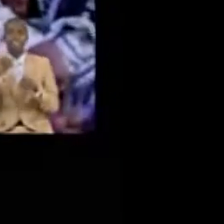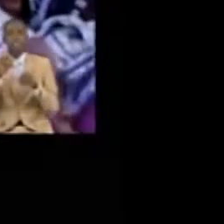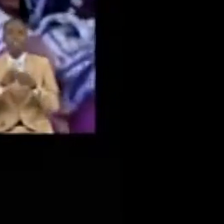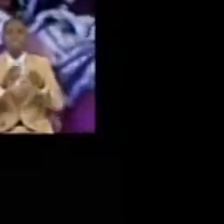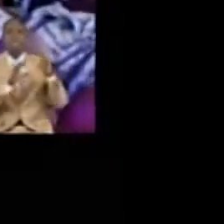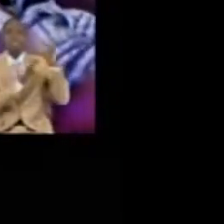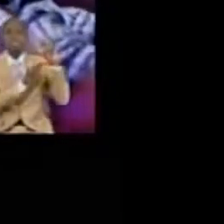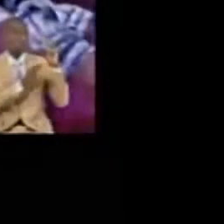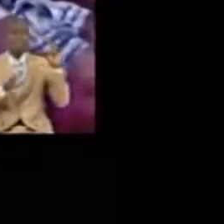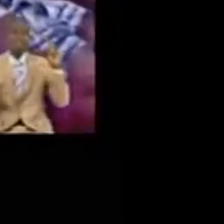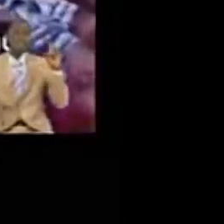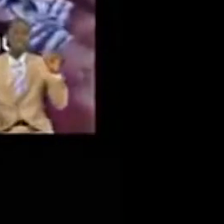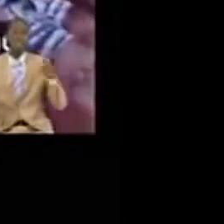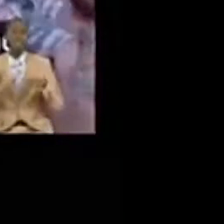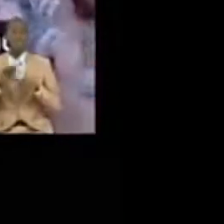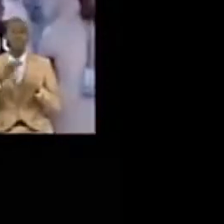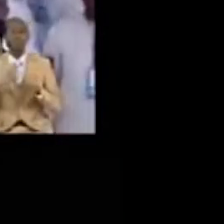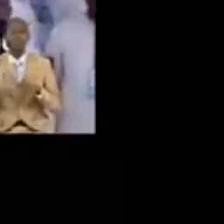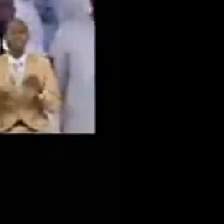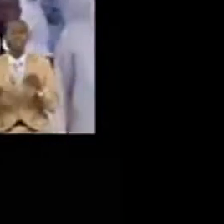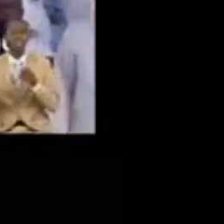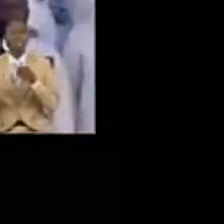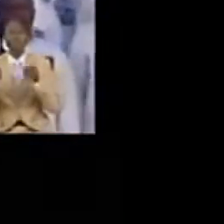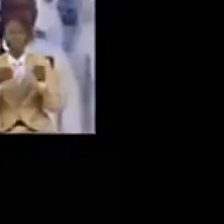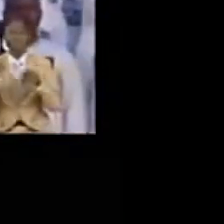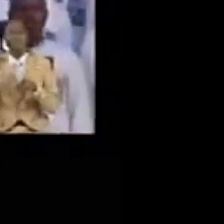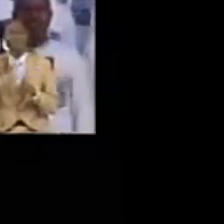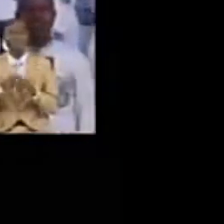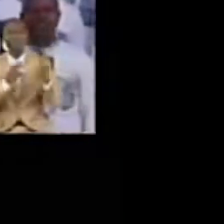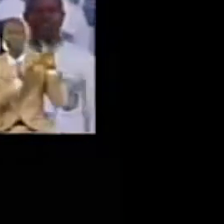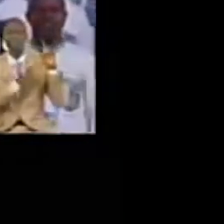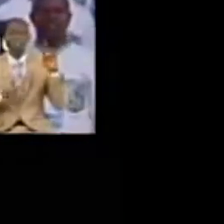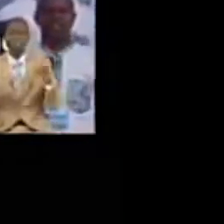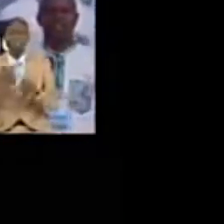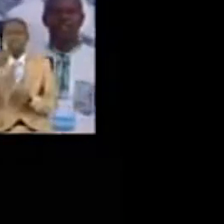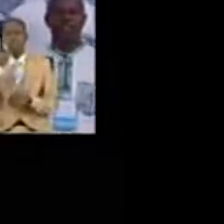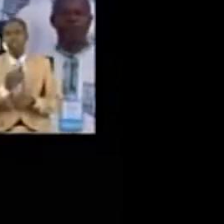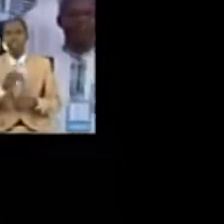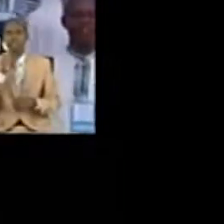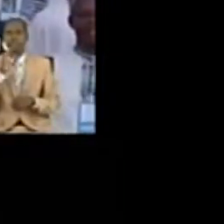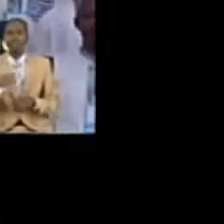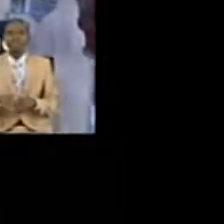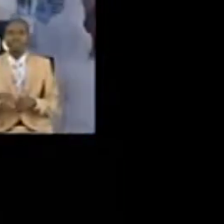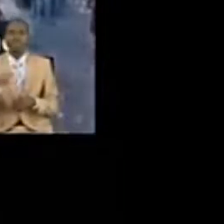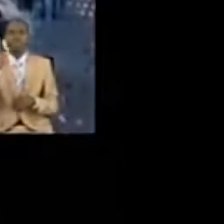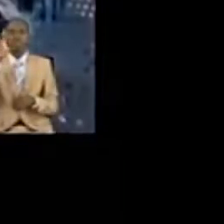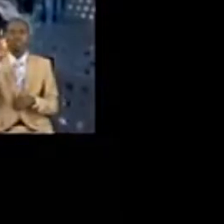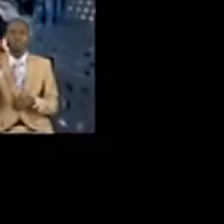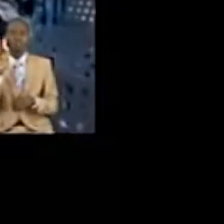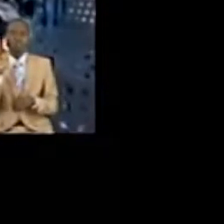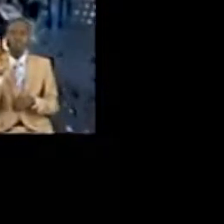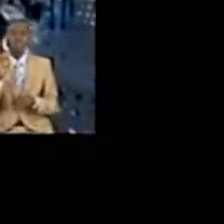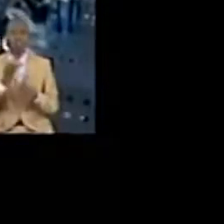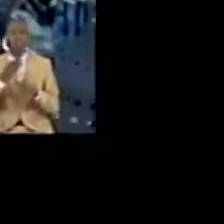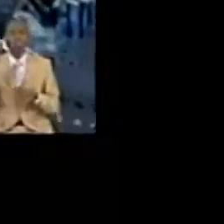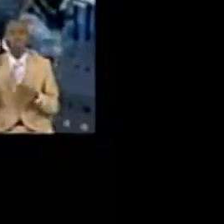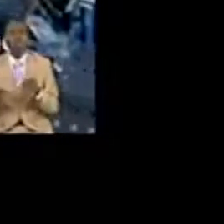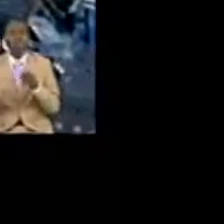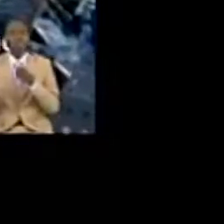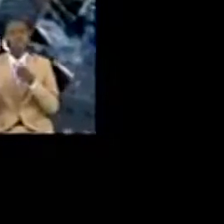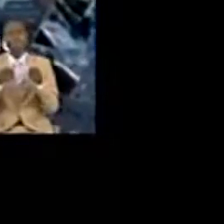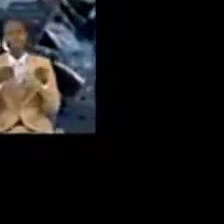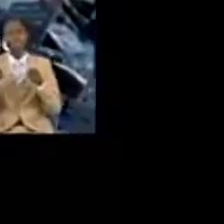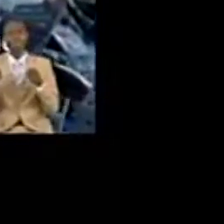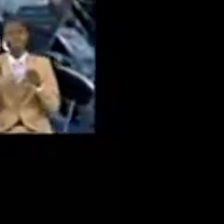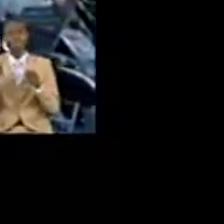in Christ. Complete dominion is only in Jesus. Complete dominion,